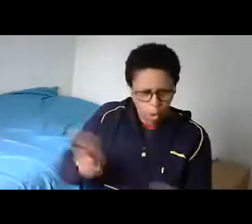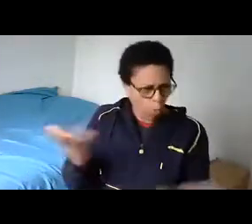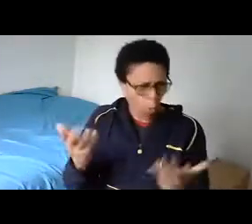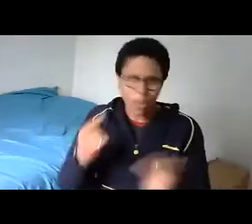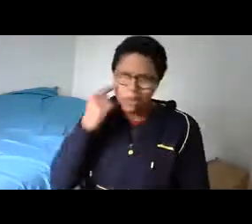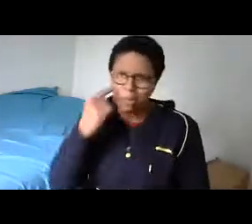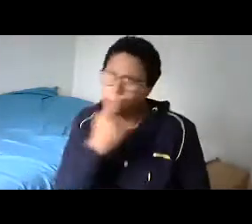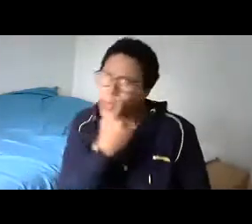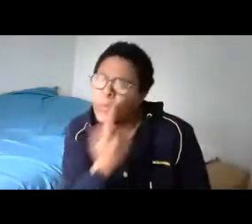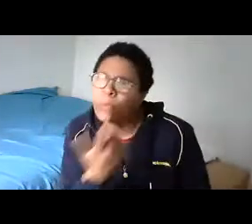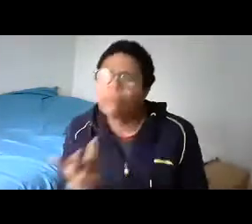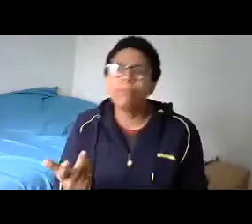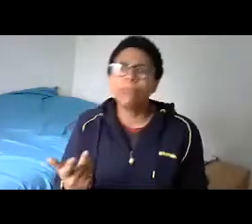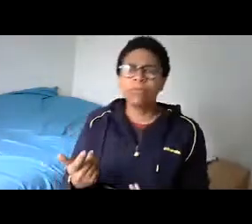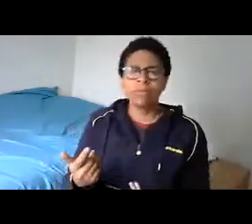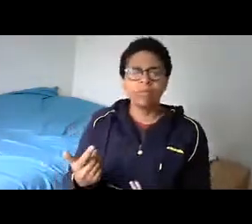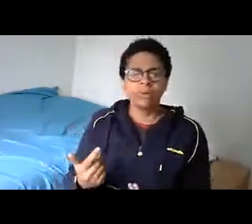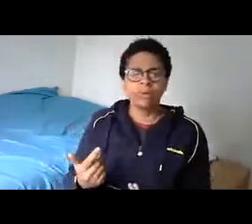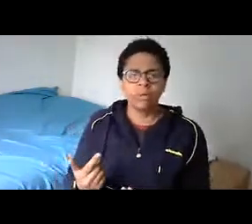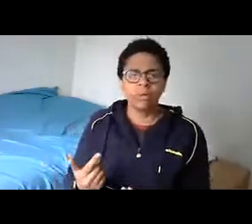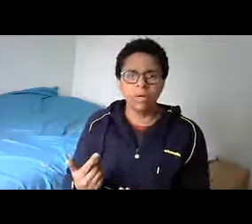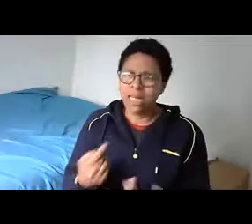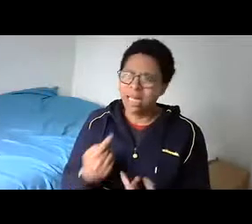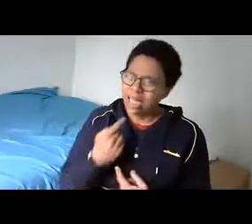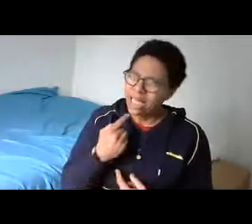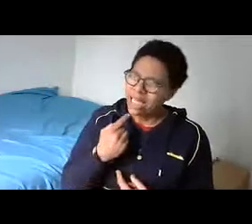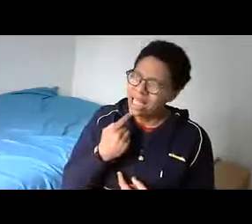eyes, and I was beaten by